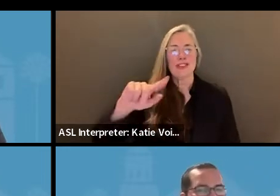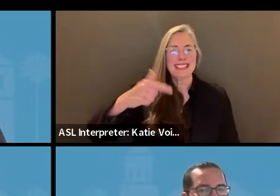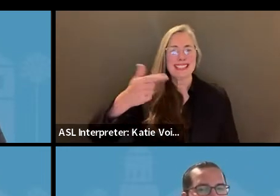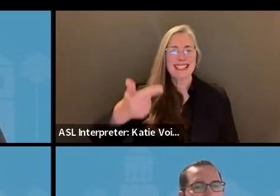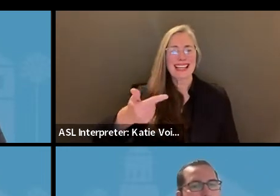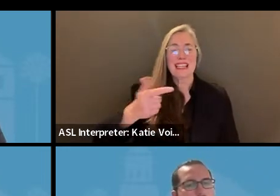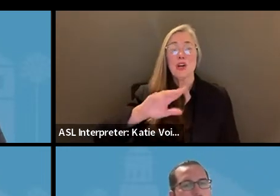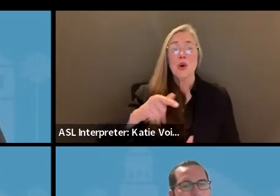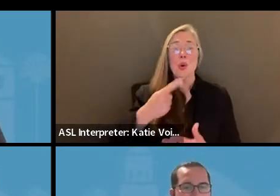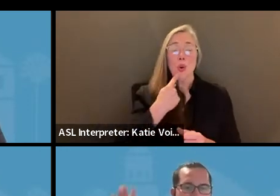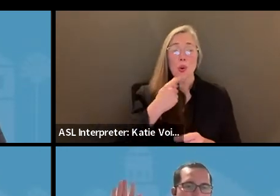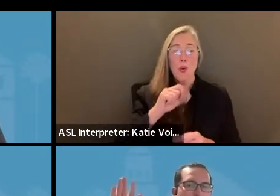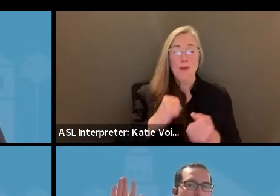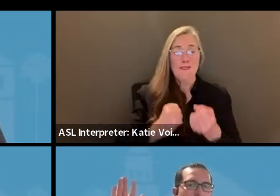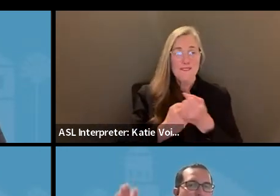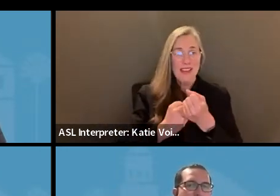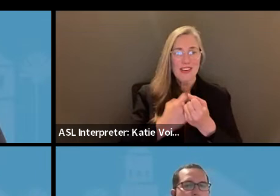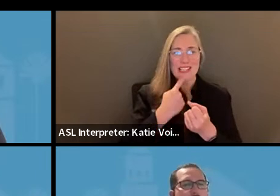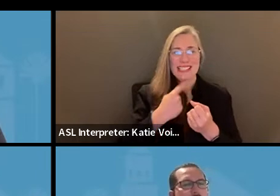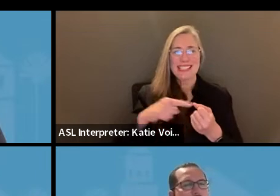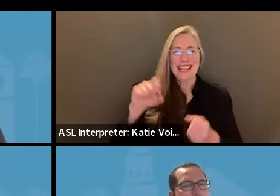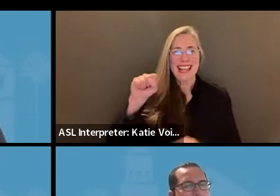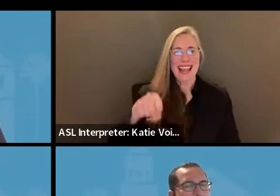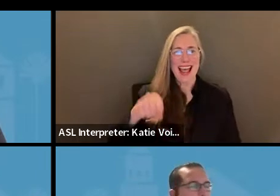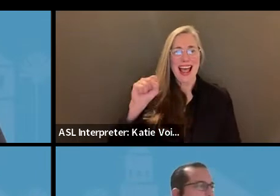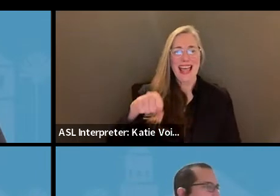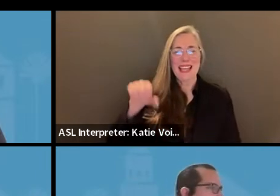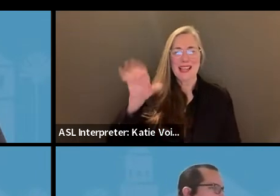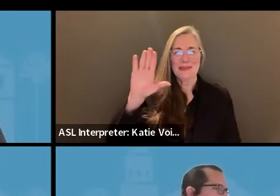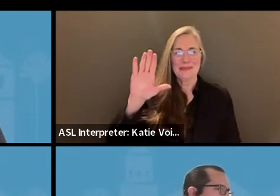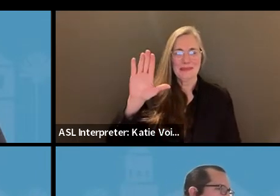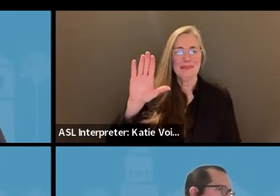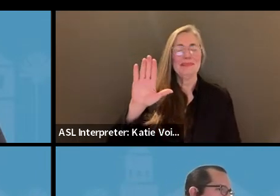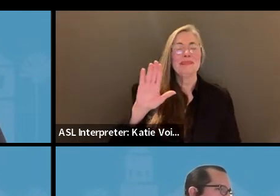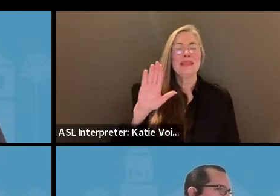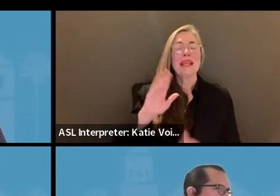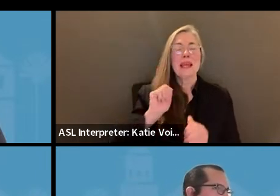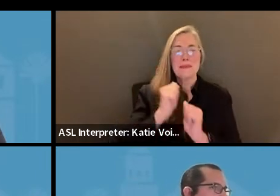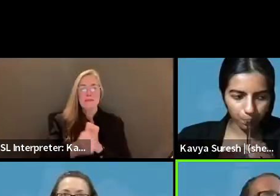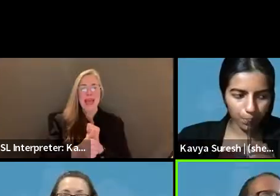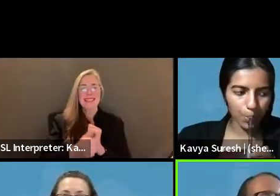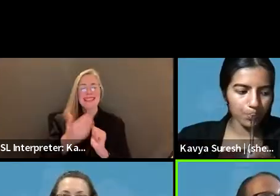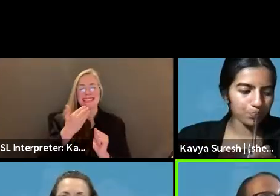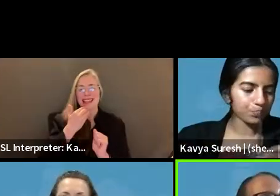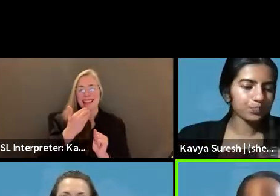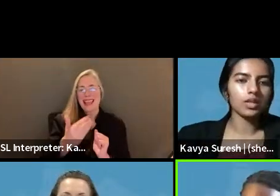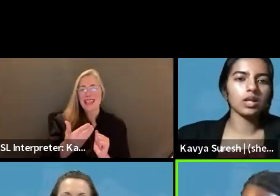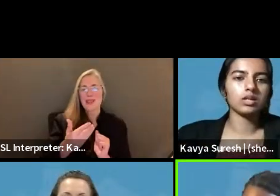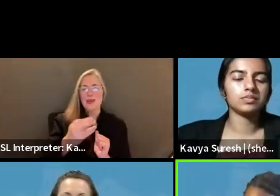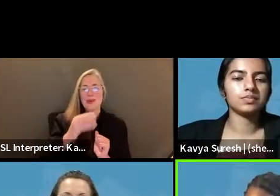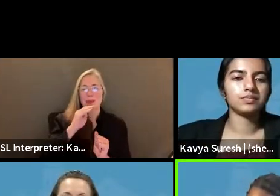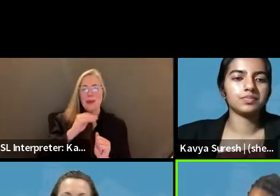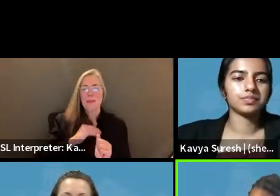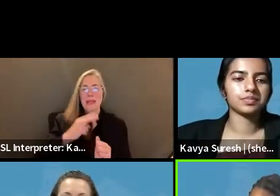please raise your hand and say aye. Aye. All right, motion passes. Thank you, Ms.